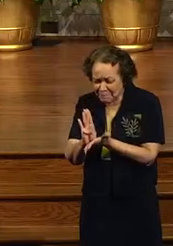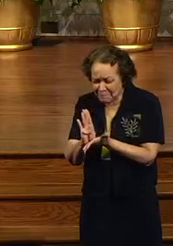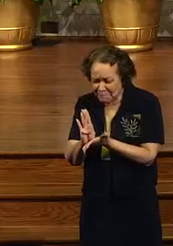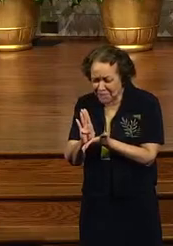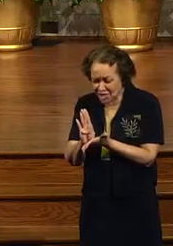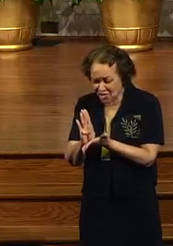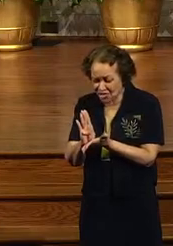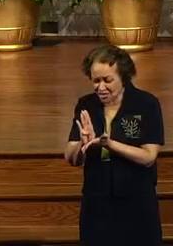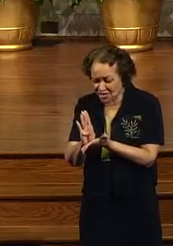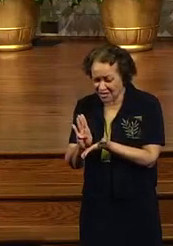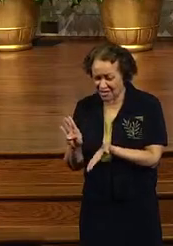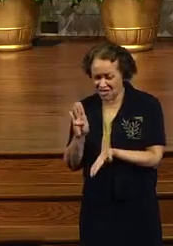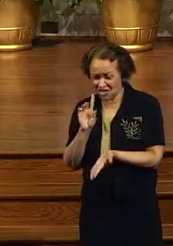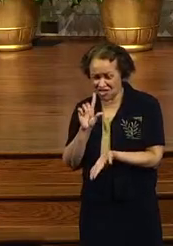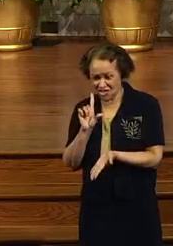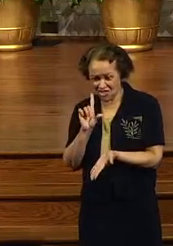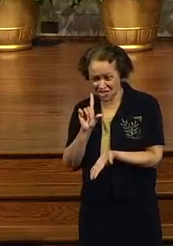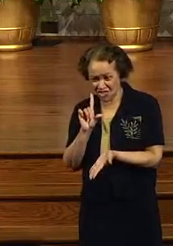8 billion